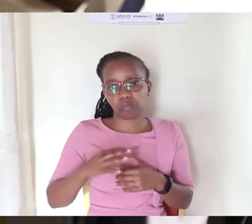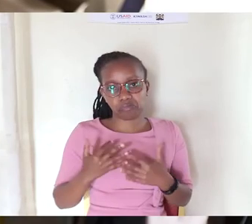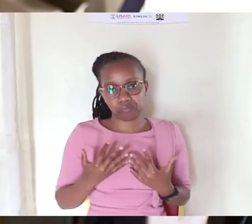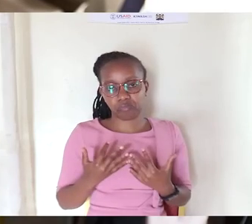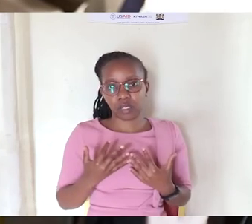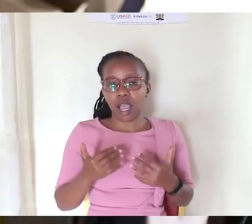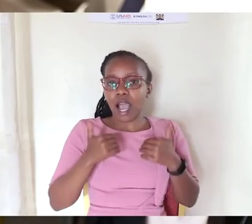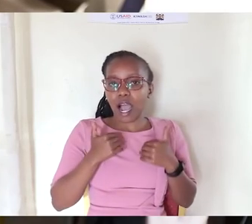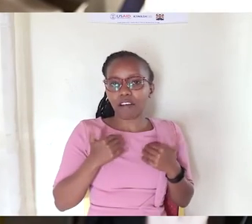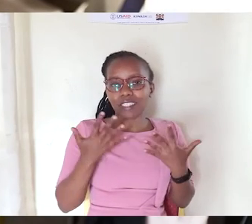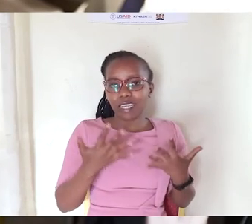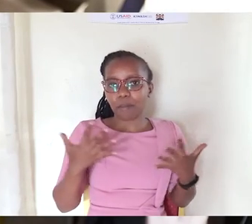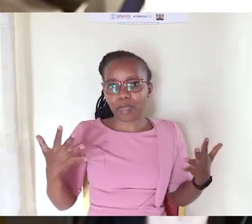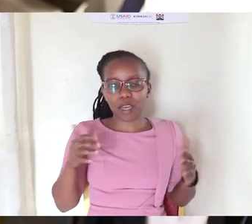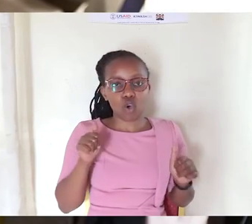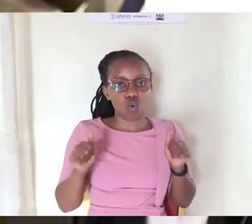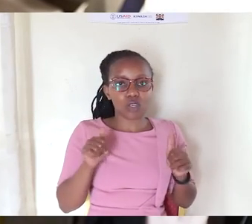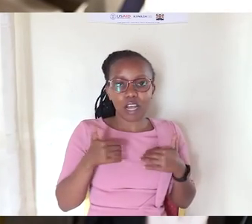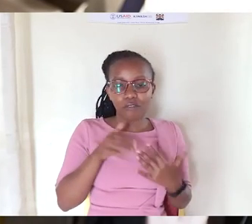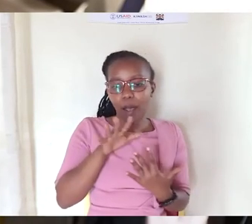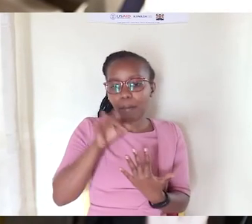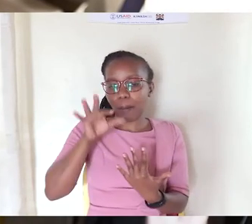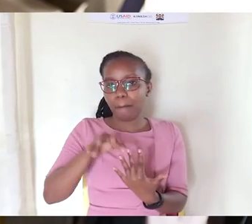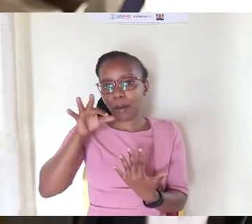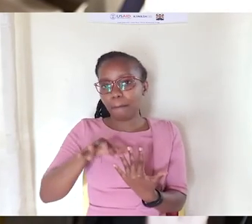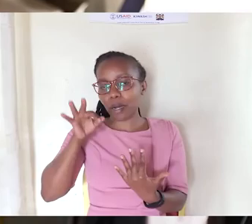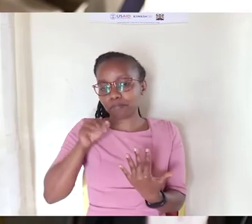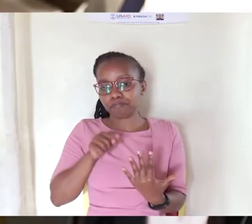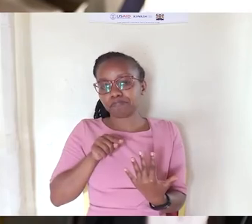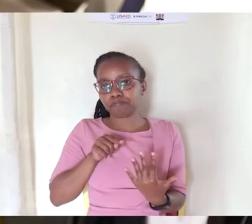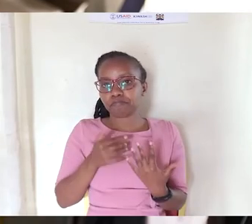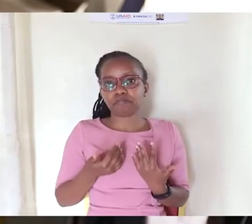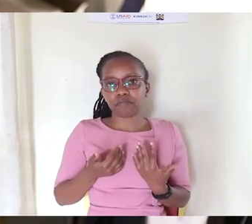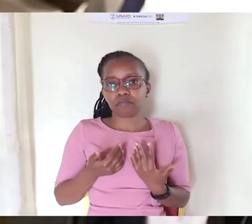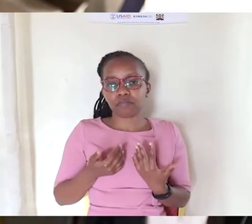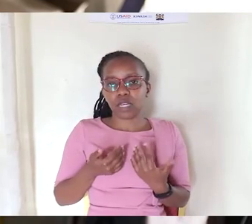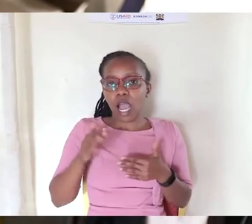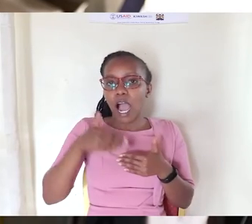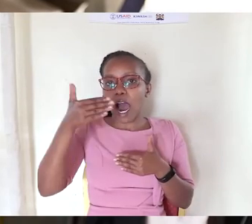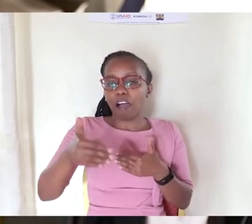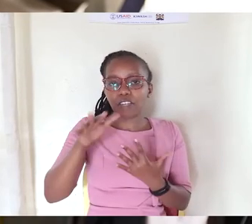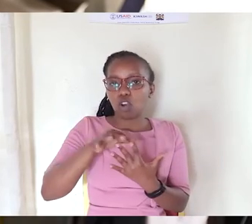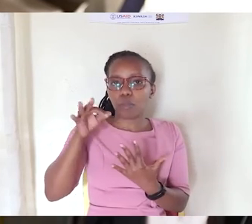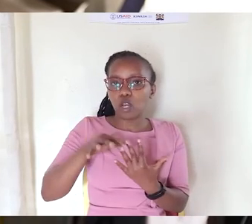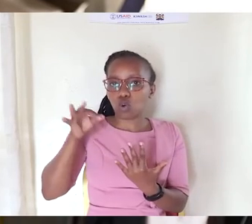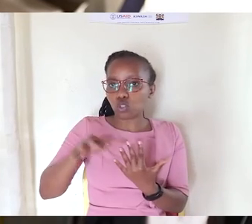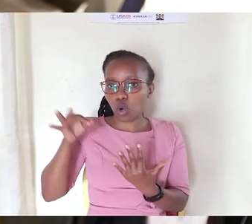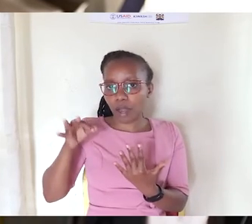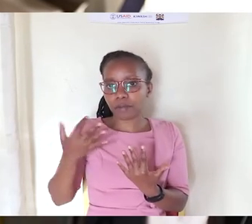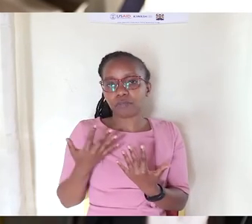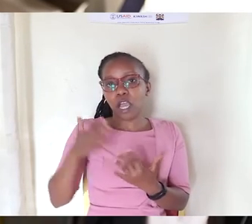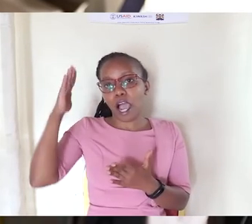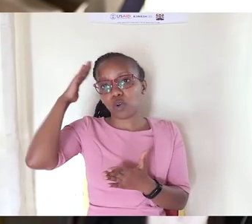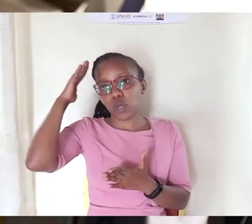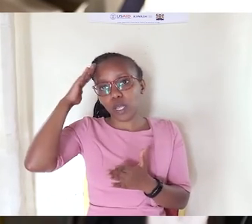that's done pre-primary nomination because we know how it is, post-primary nomination because we also know how that is going to turn